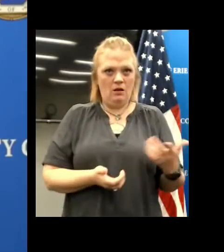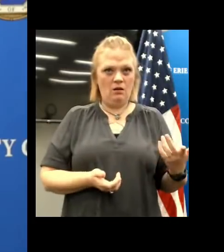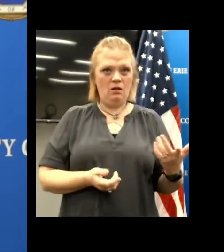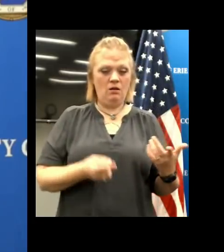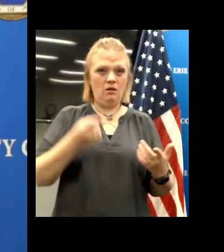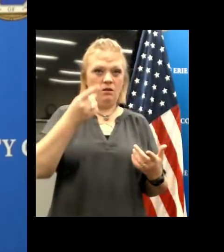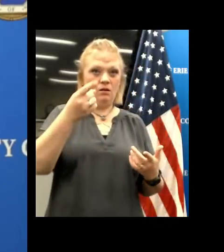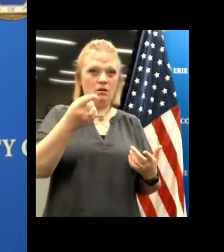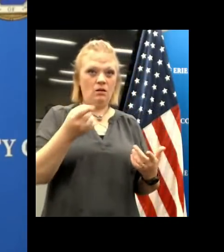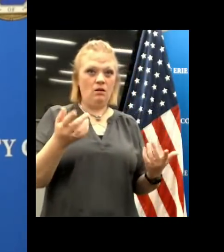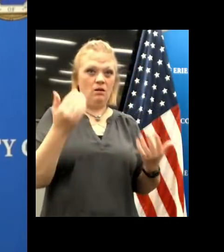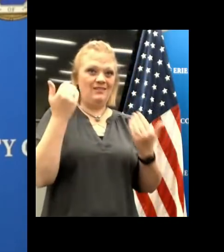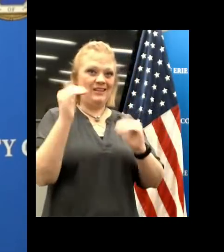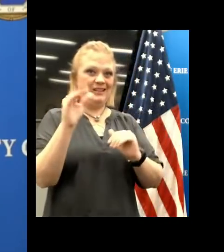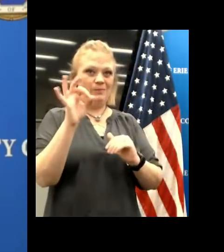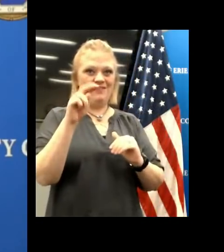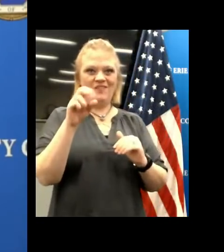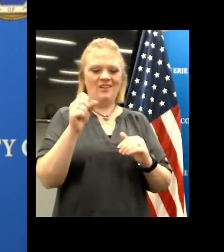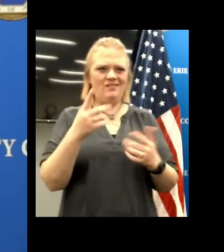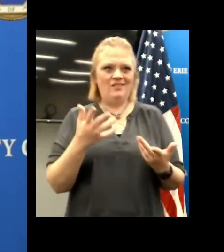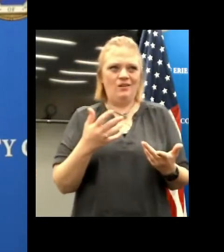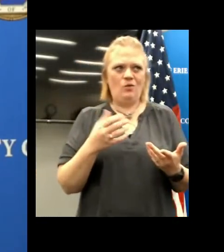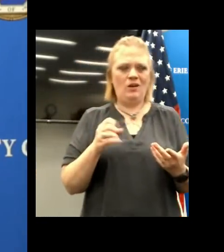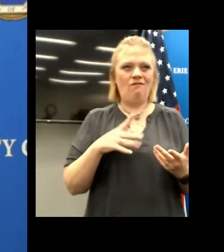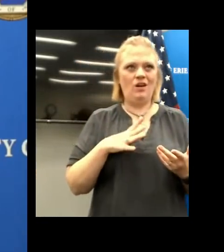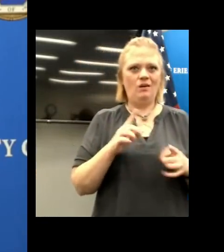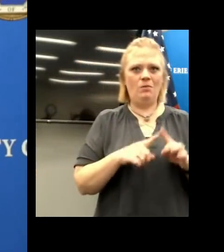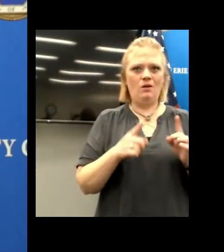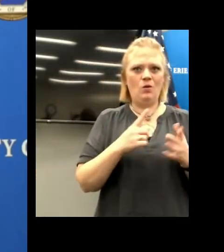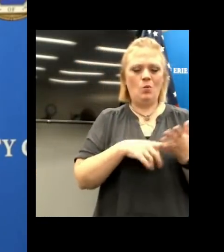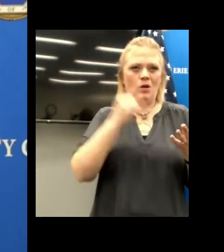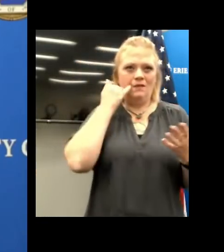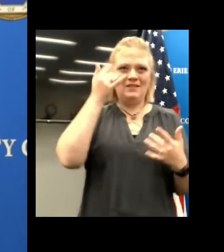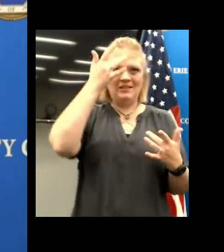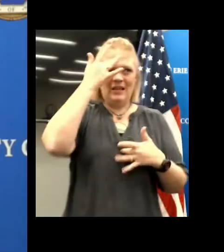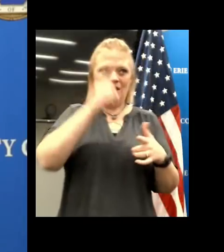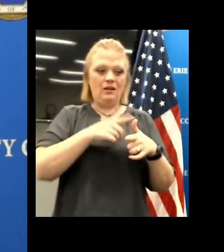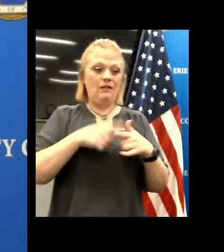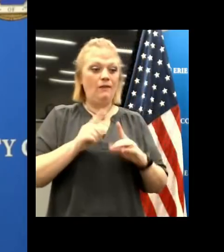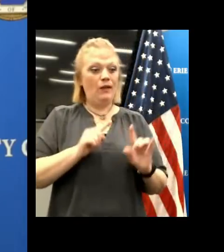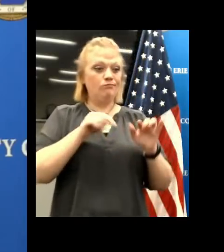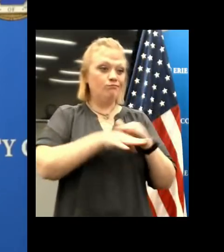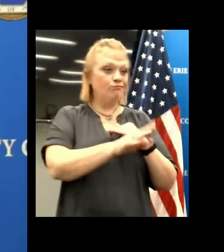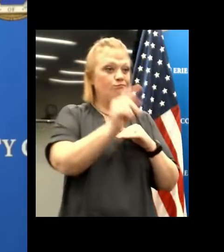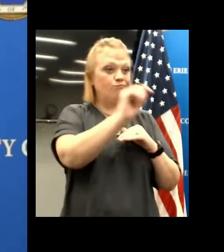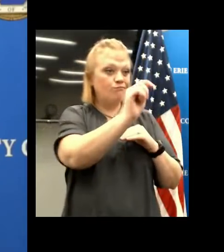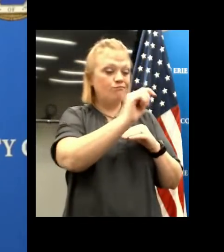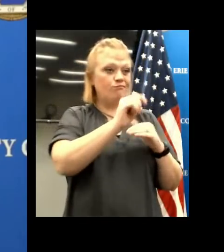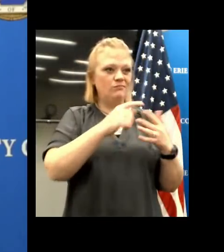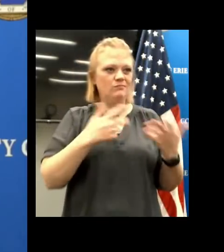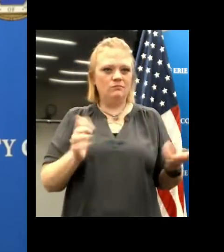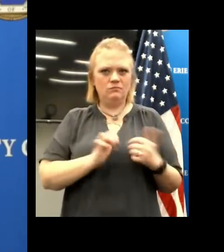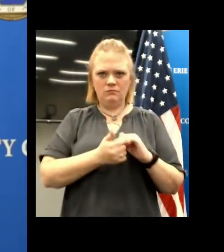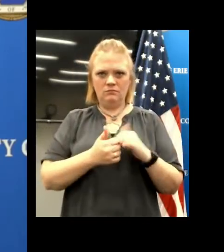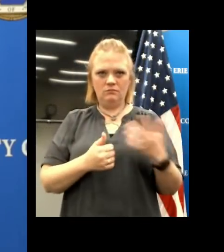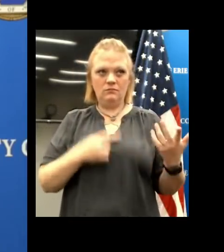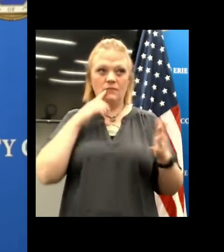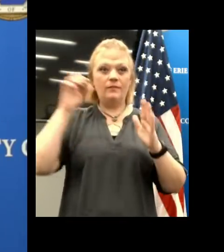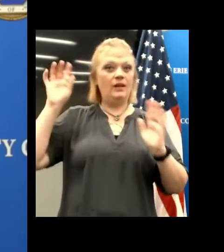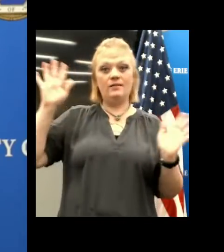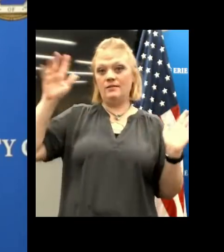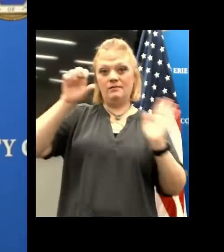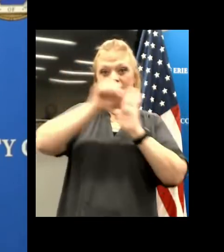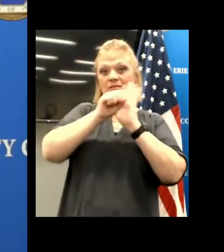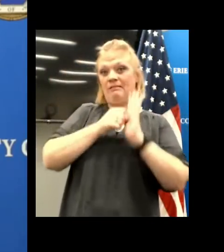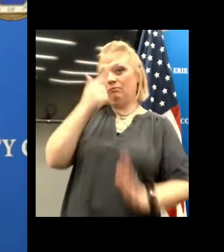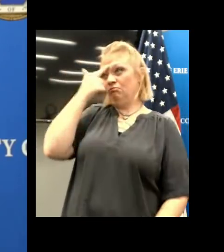Limited fans. Yeah, but even limited fans. What if somebody is sick and they use a facility? I mean, it's in the state's hands, and right now